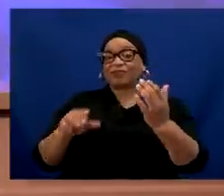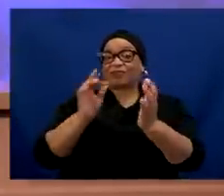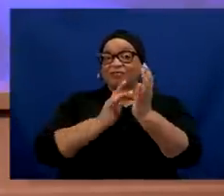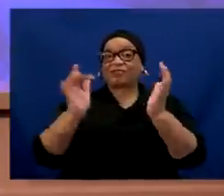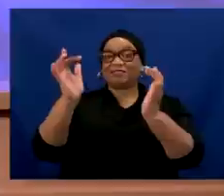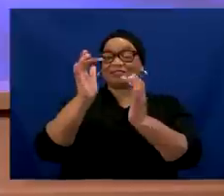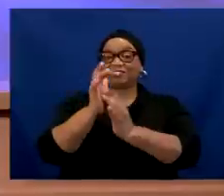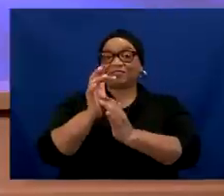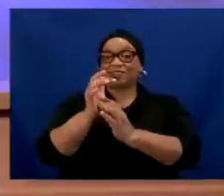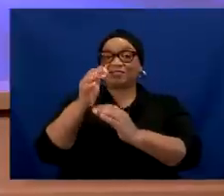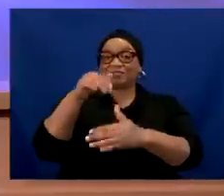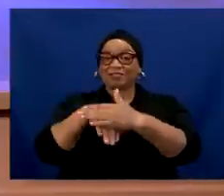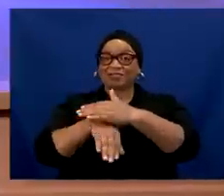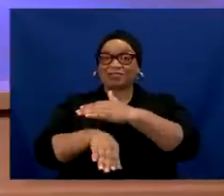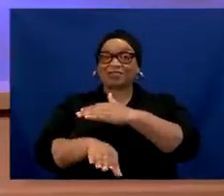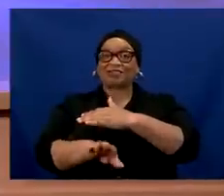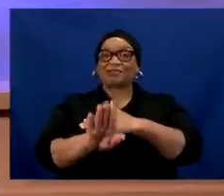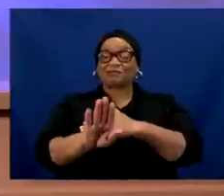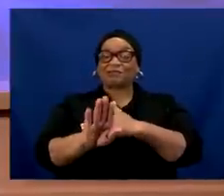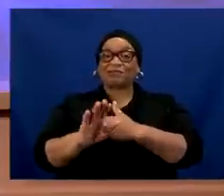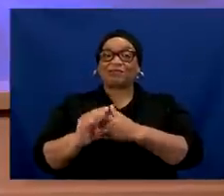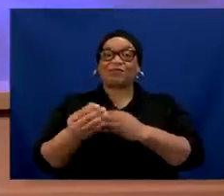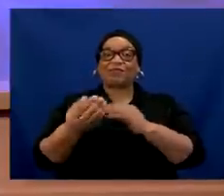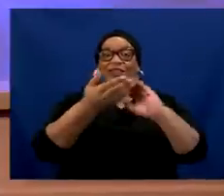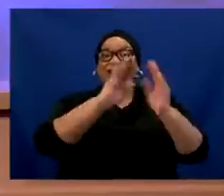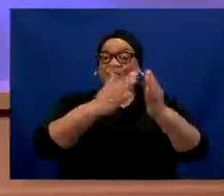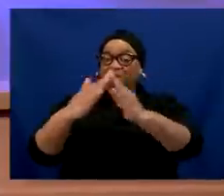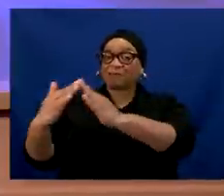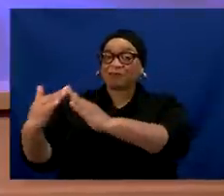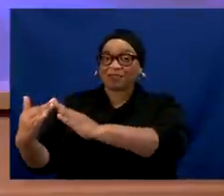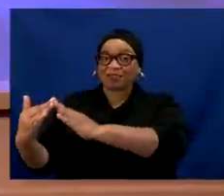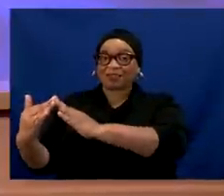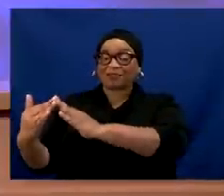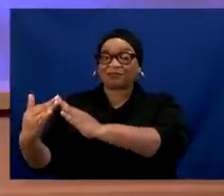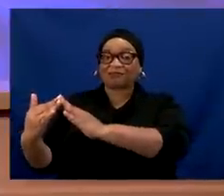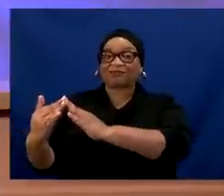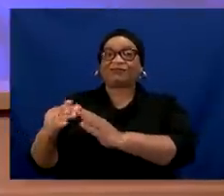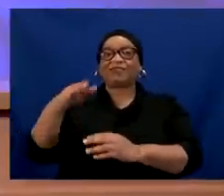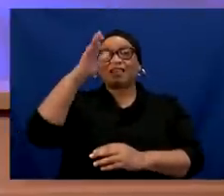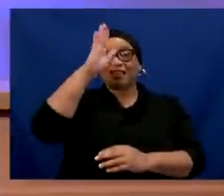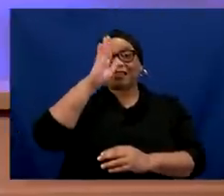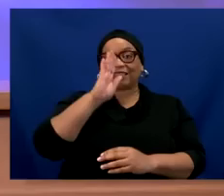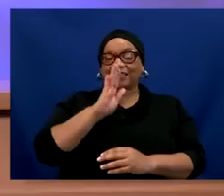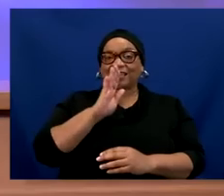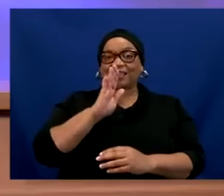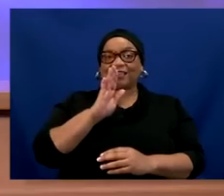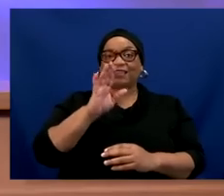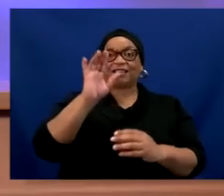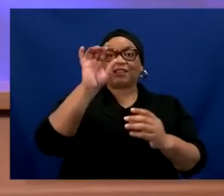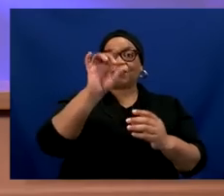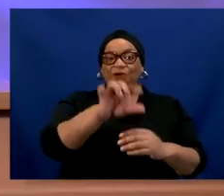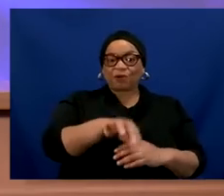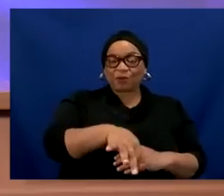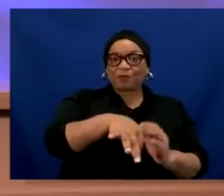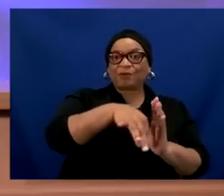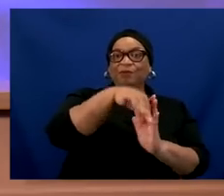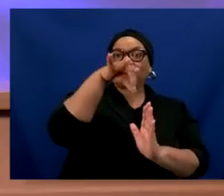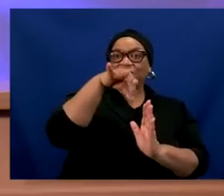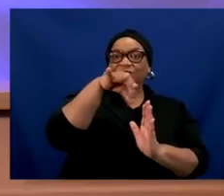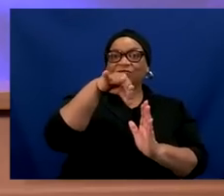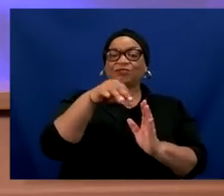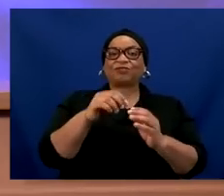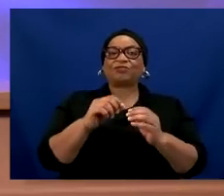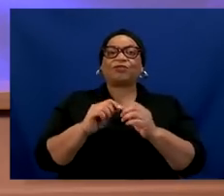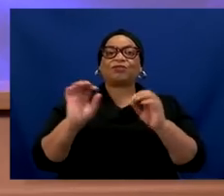in Bethlehem, is that God intentionally chooses to do that which is beyond the norm,